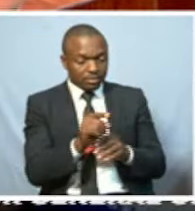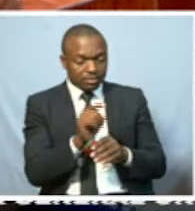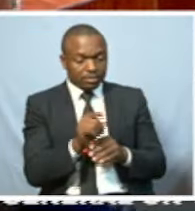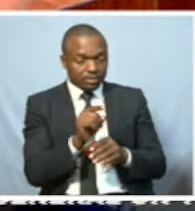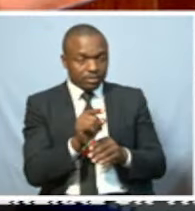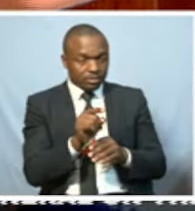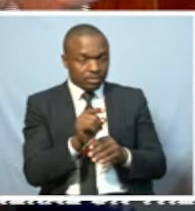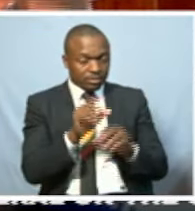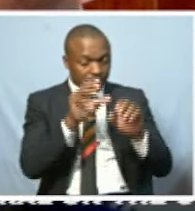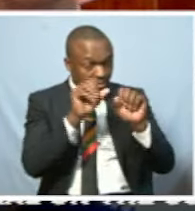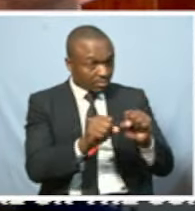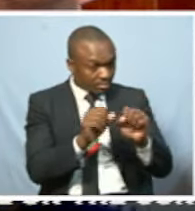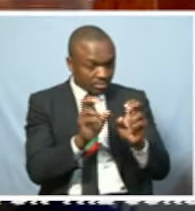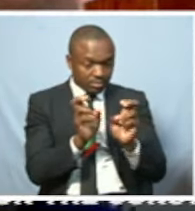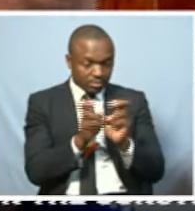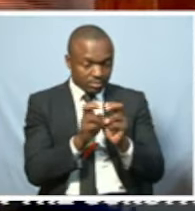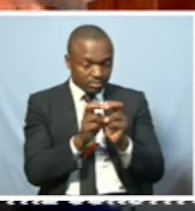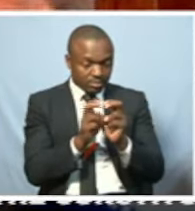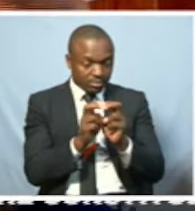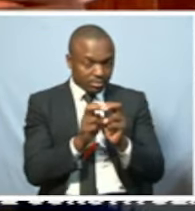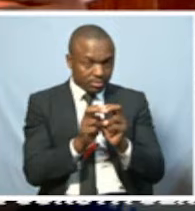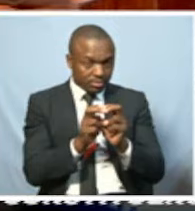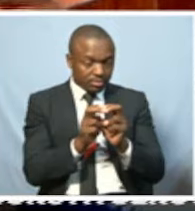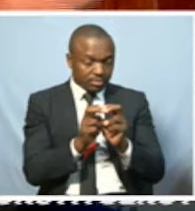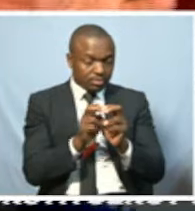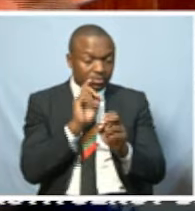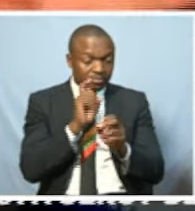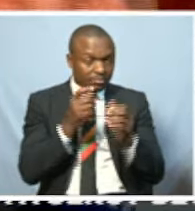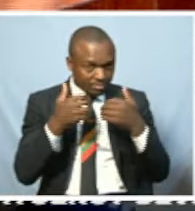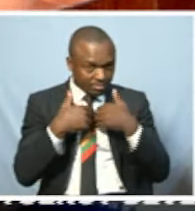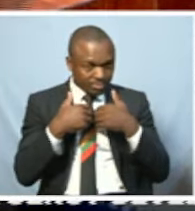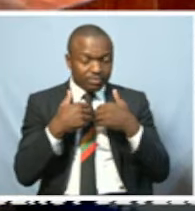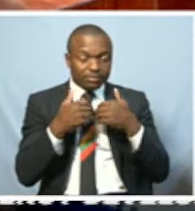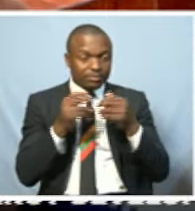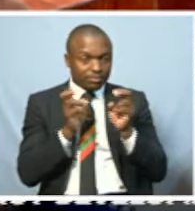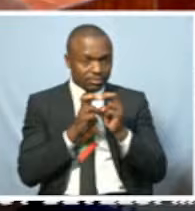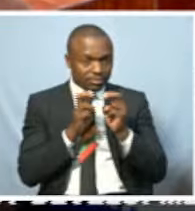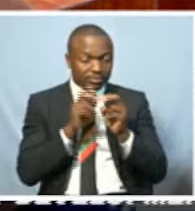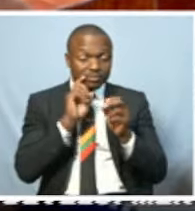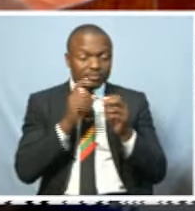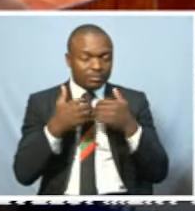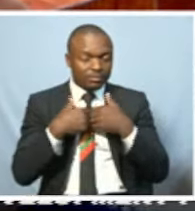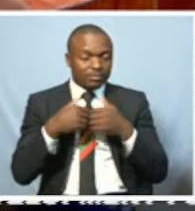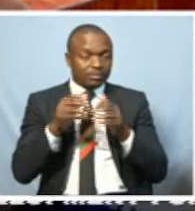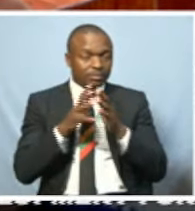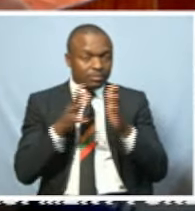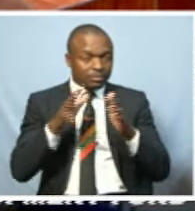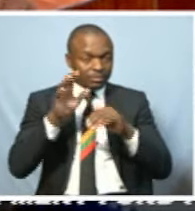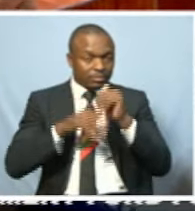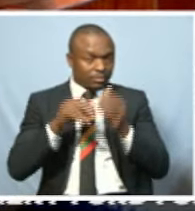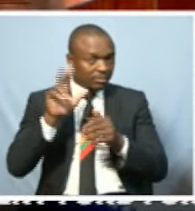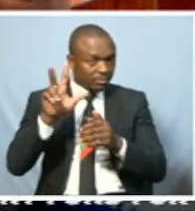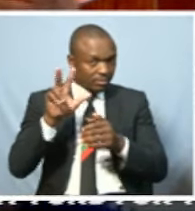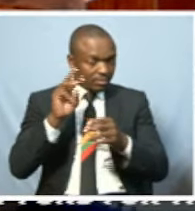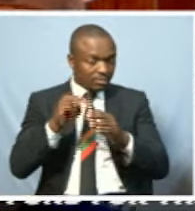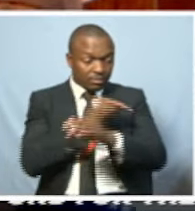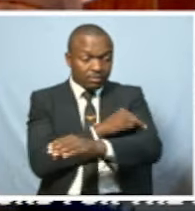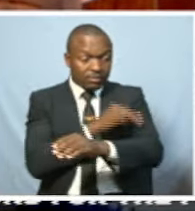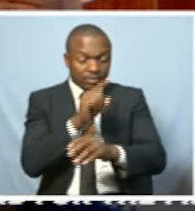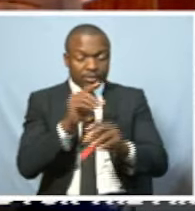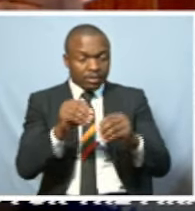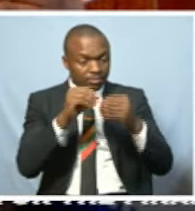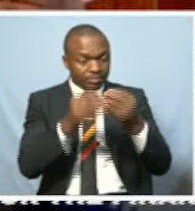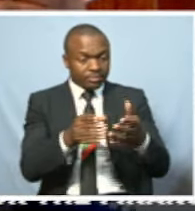tender, the tender should have more than 3 bidders for you to award. You were